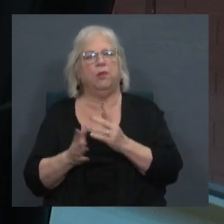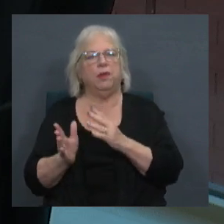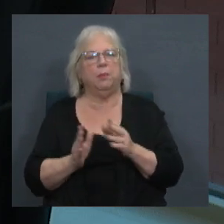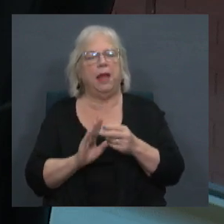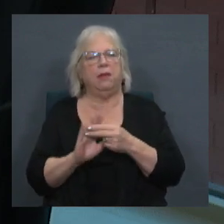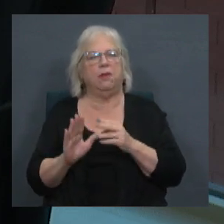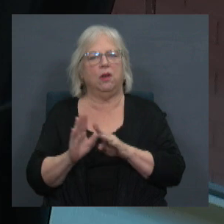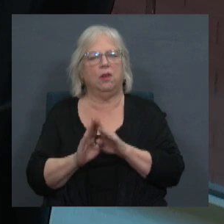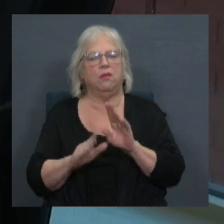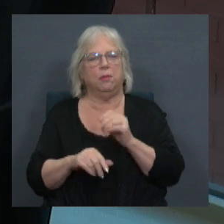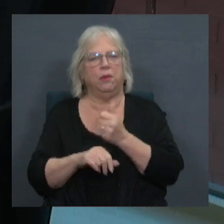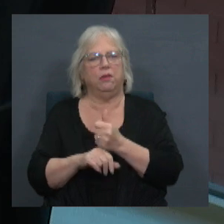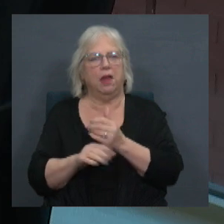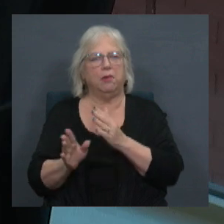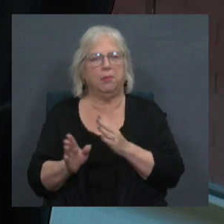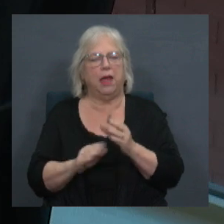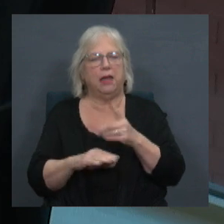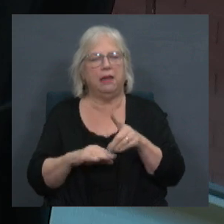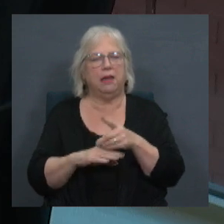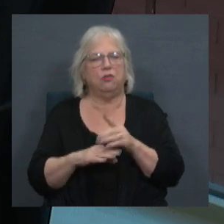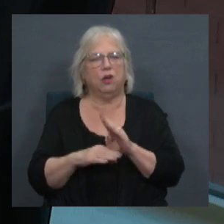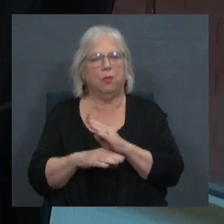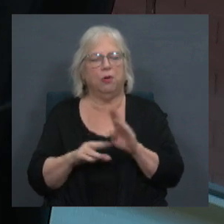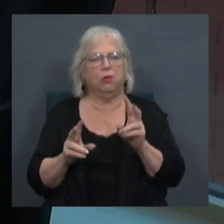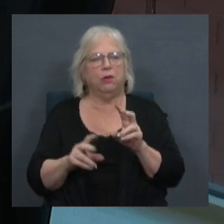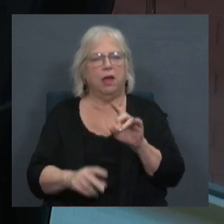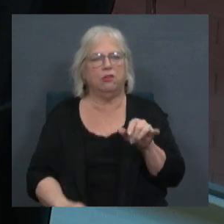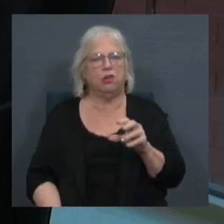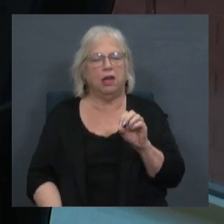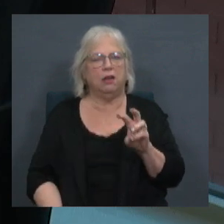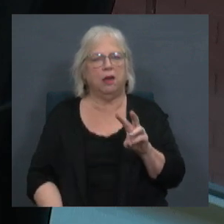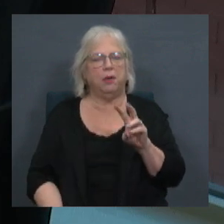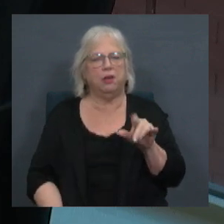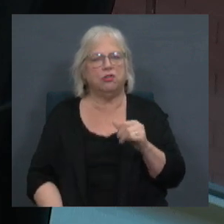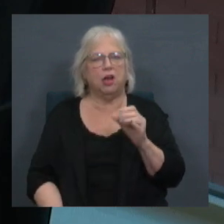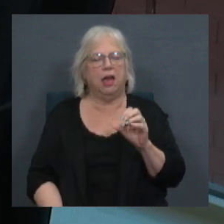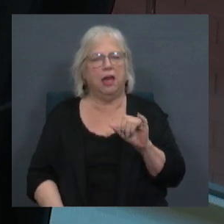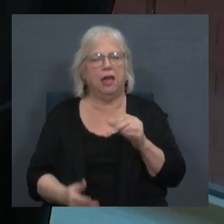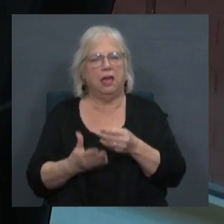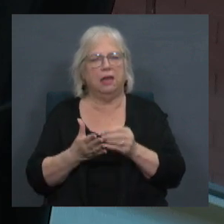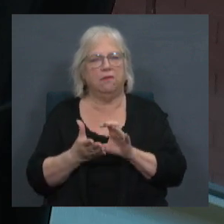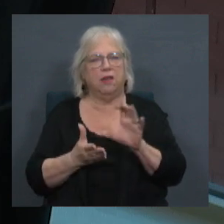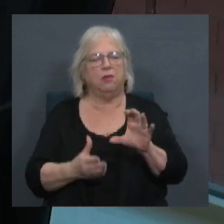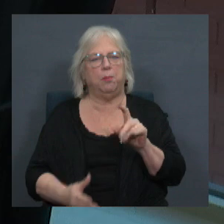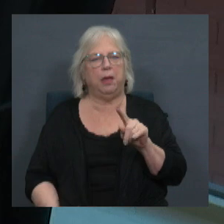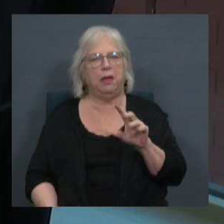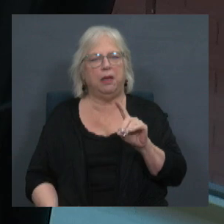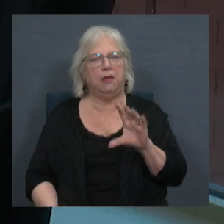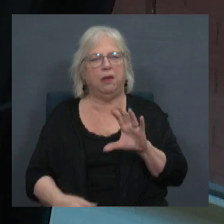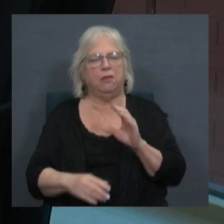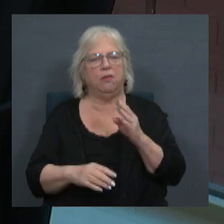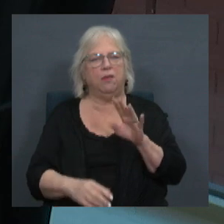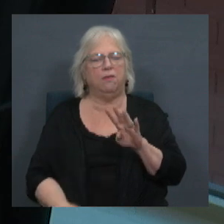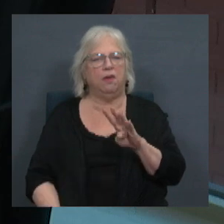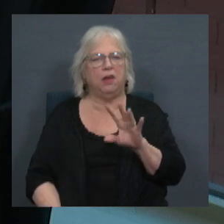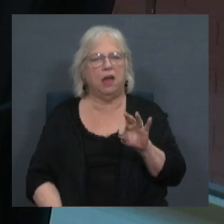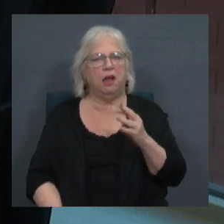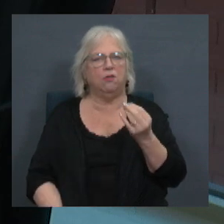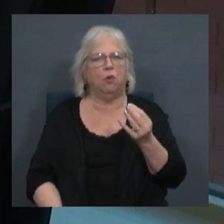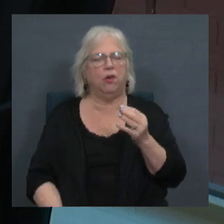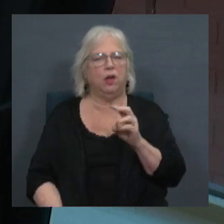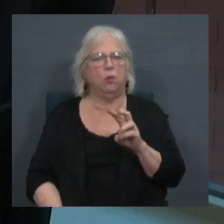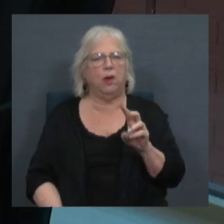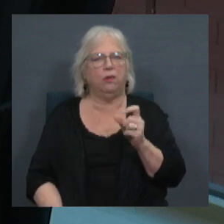zoning development to establish a planned district commercial titled JWJ Investments PDC located at 5914 West 19th